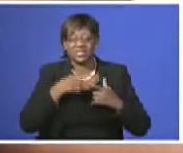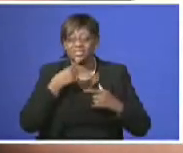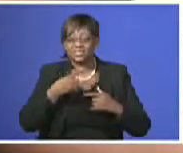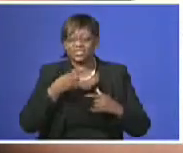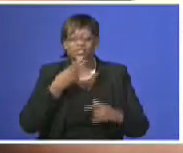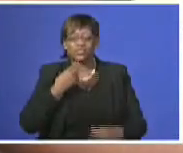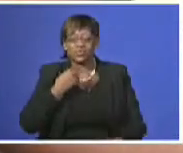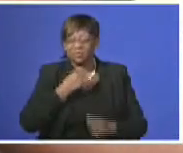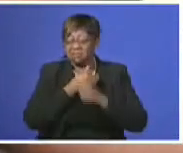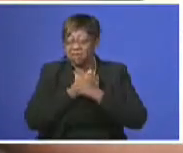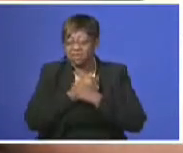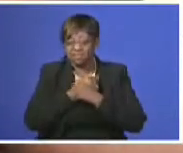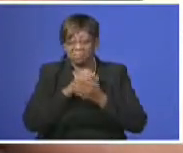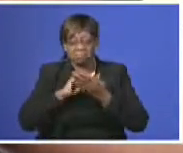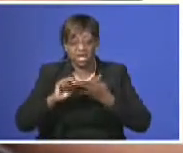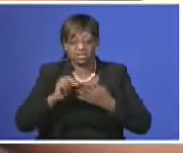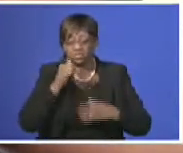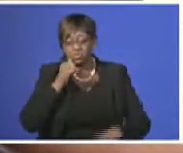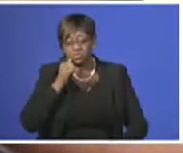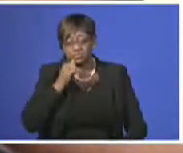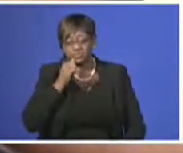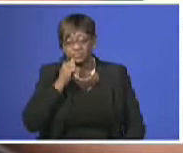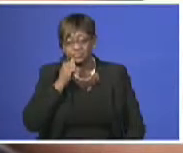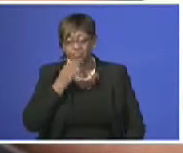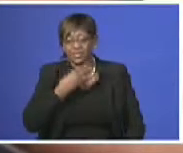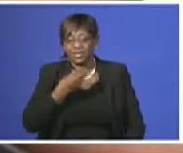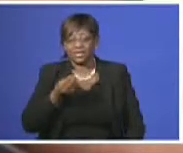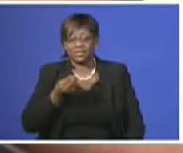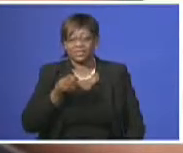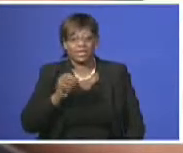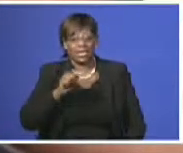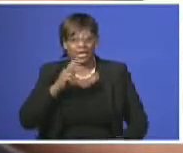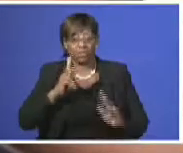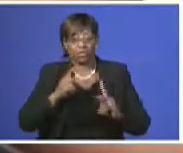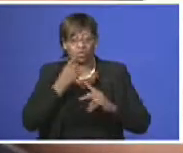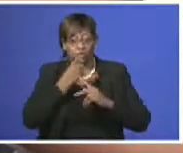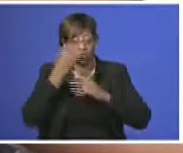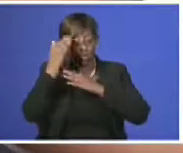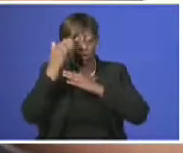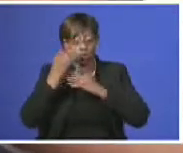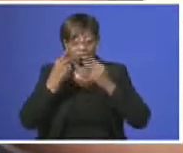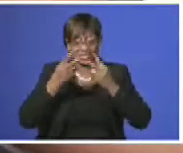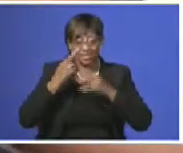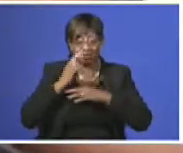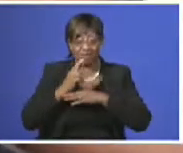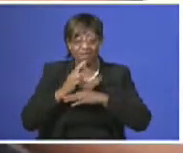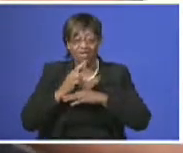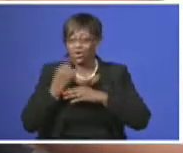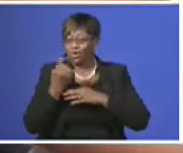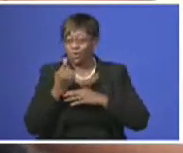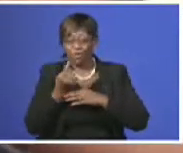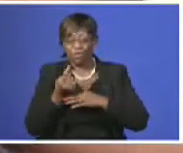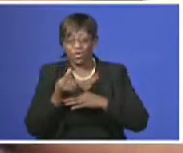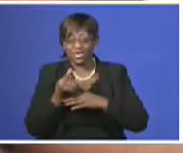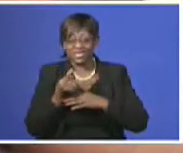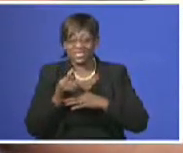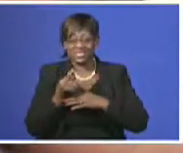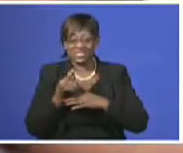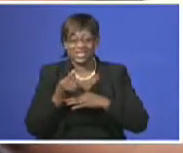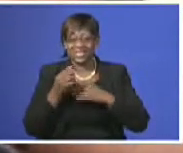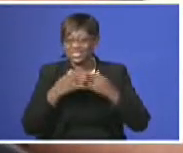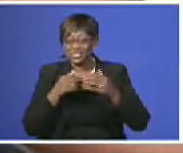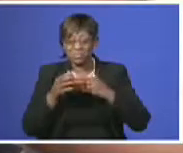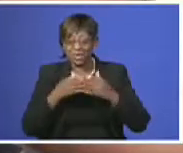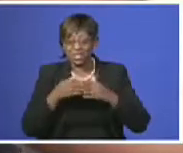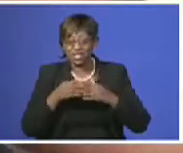sweet, loving little girl. And anybody who knows her or sees her, she was always screenless, and even she'd